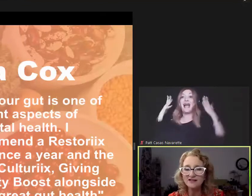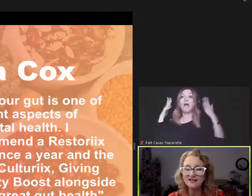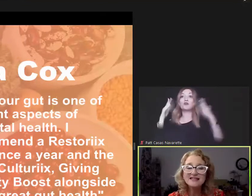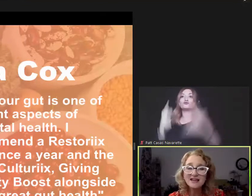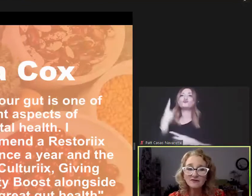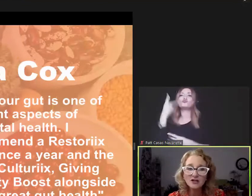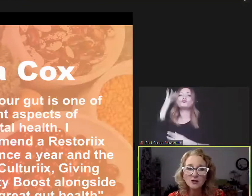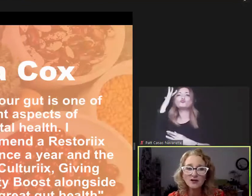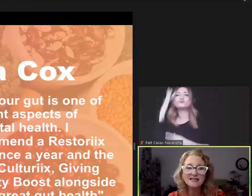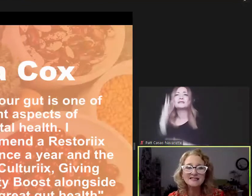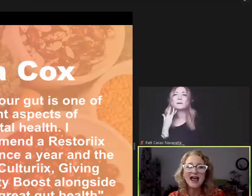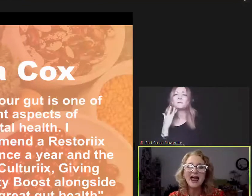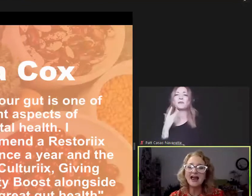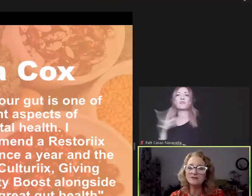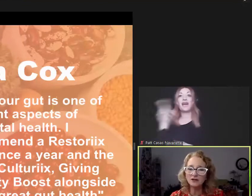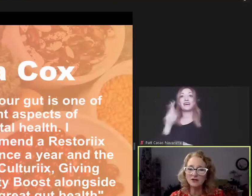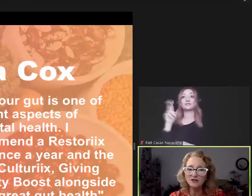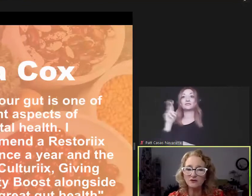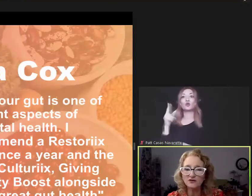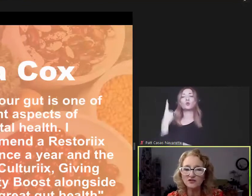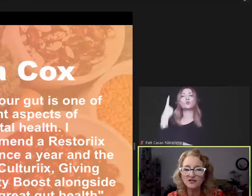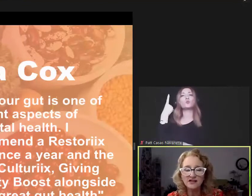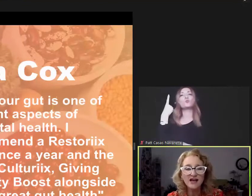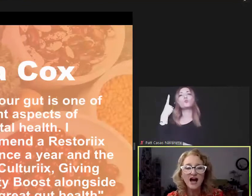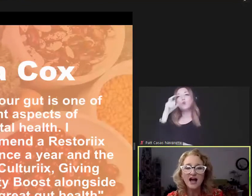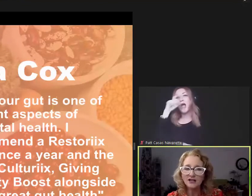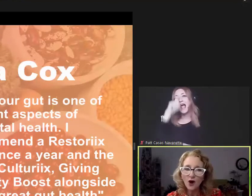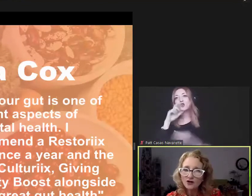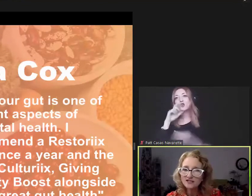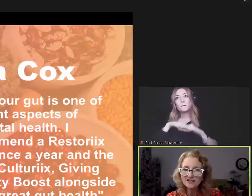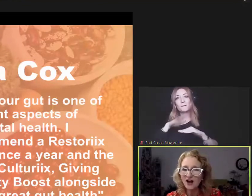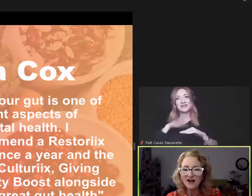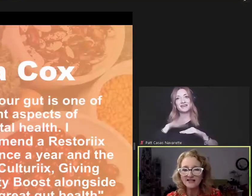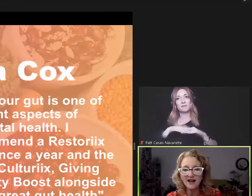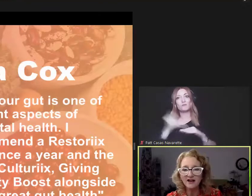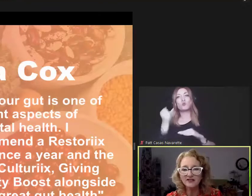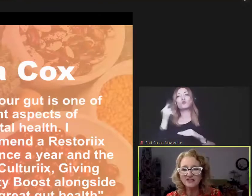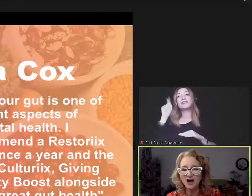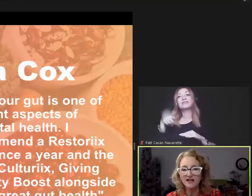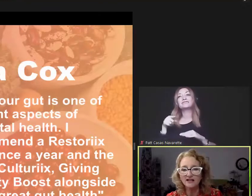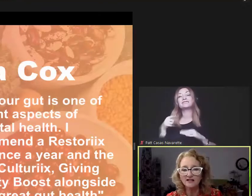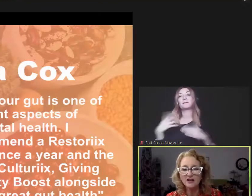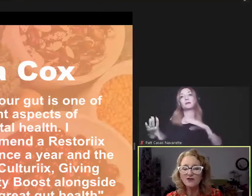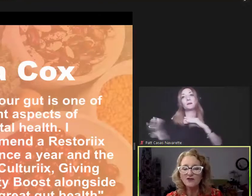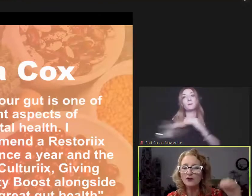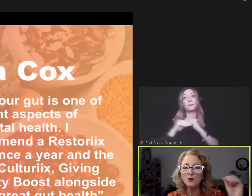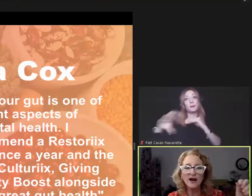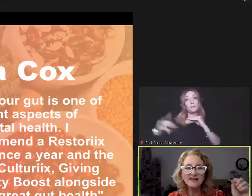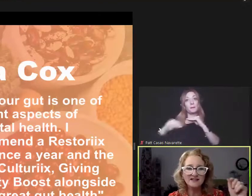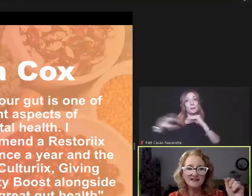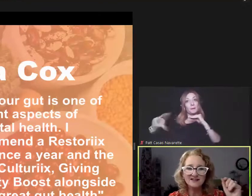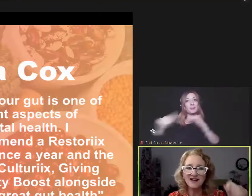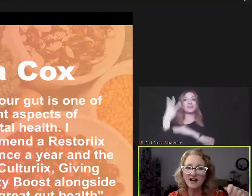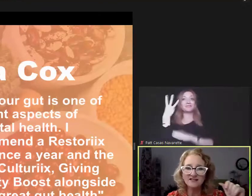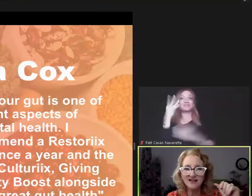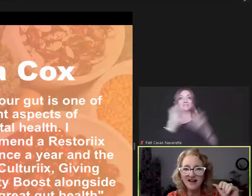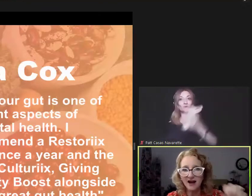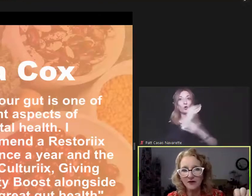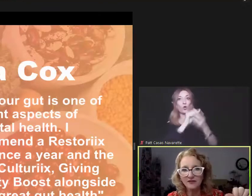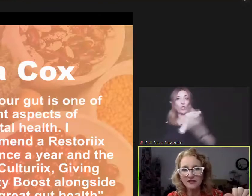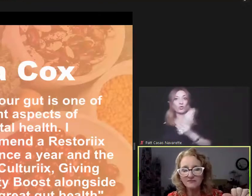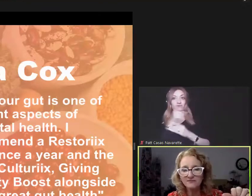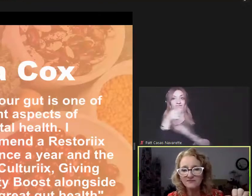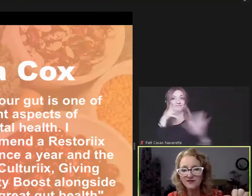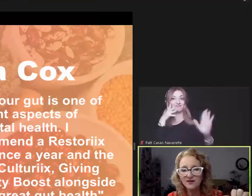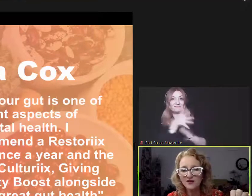Culturex, Giving Greens, and Beauty Boost alongside a healthy diet for great gut